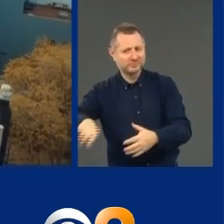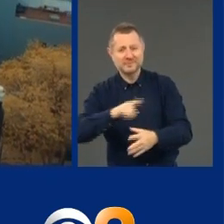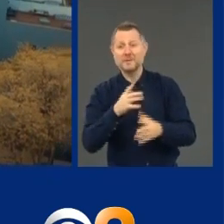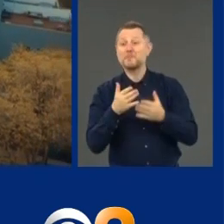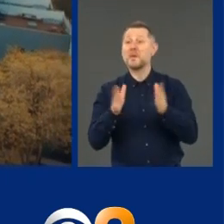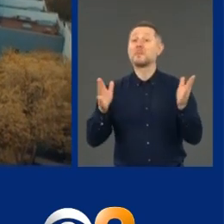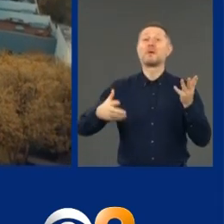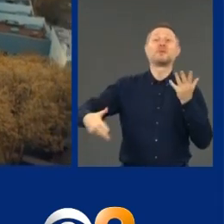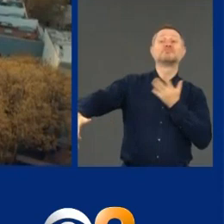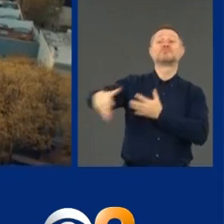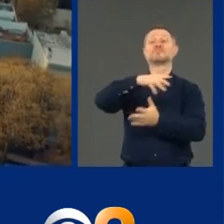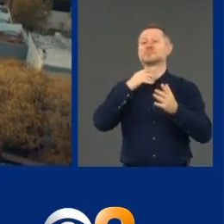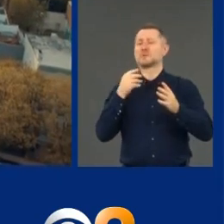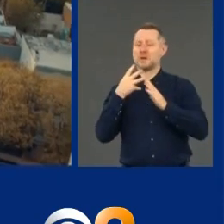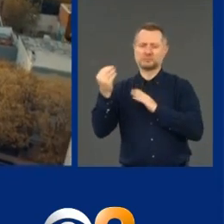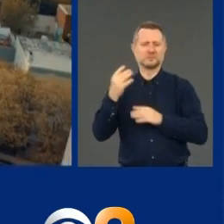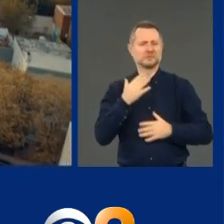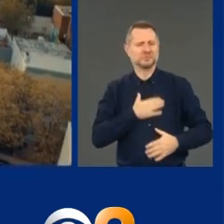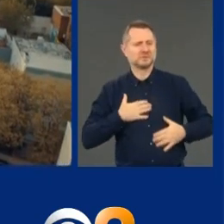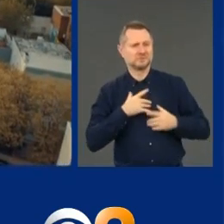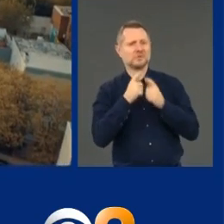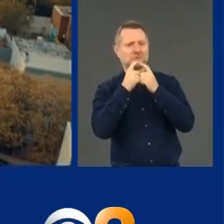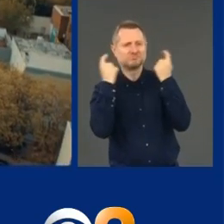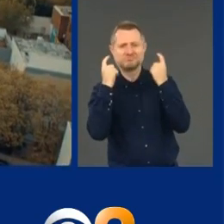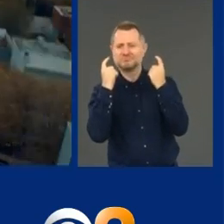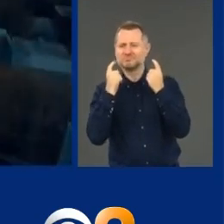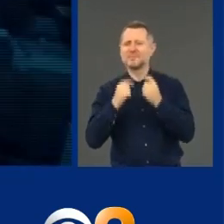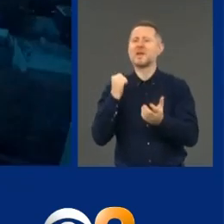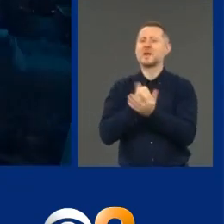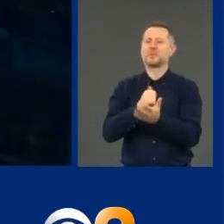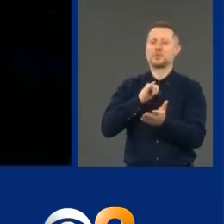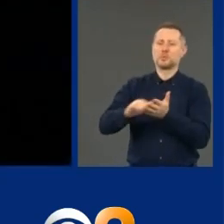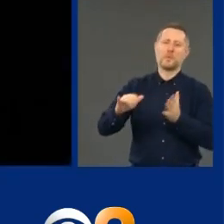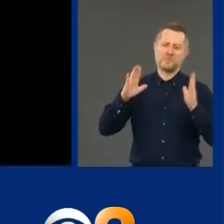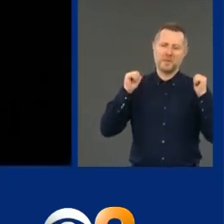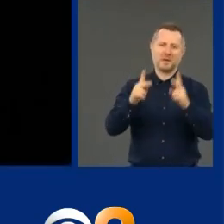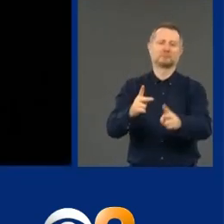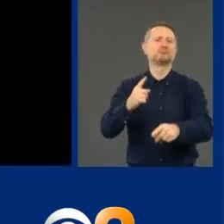indoors or out, please wear a mask and help New York get back in motion.